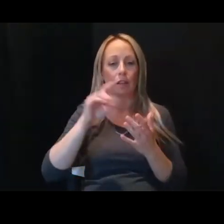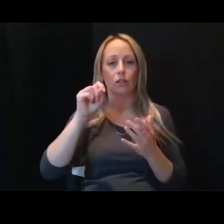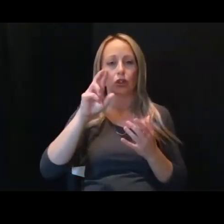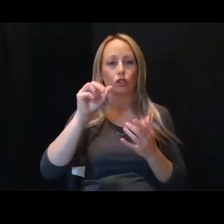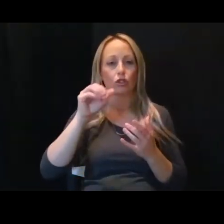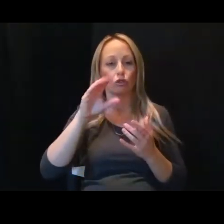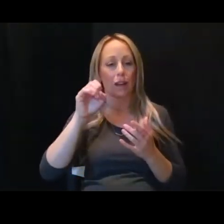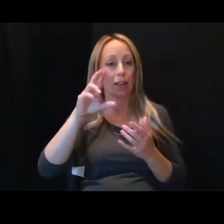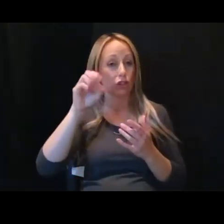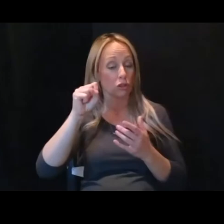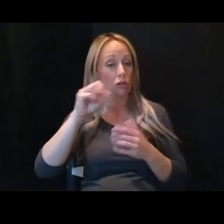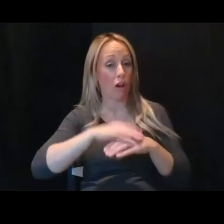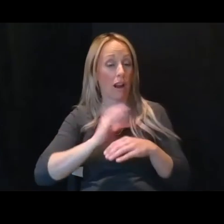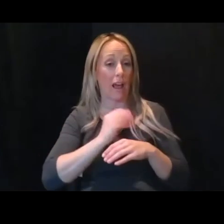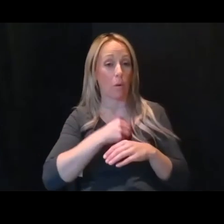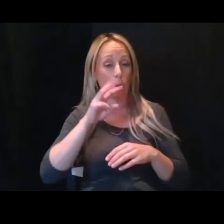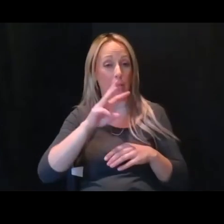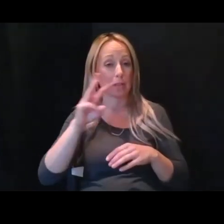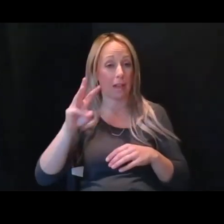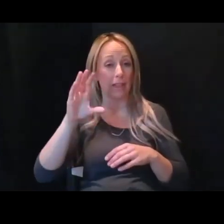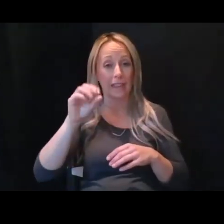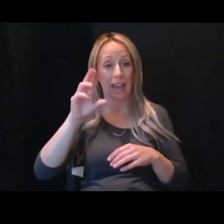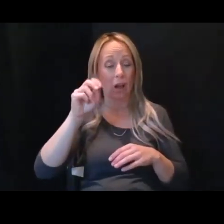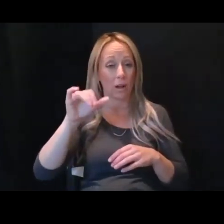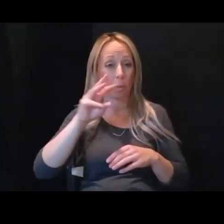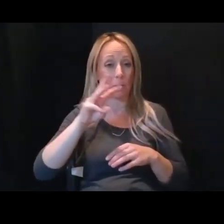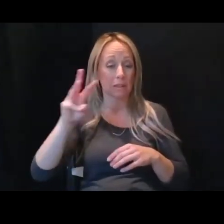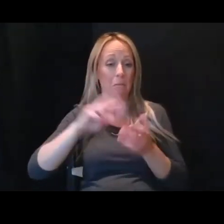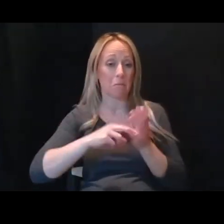be hiring more in the near future.